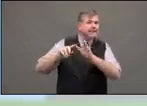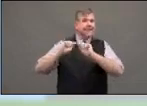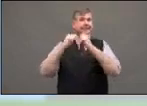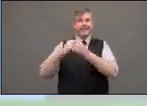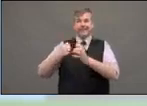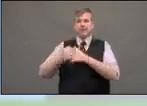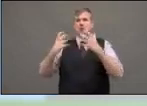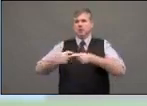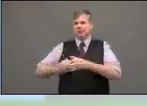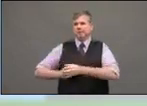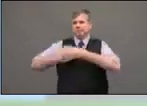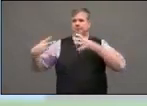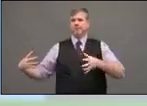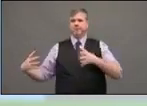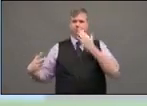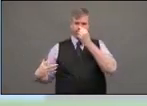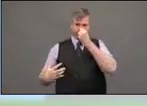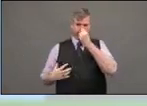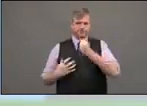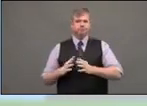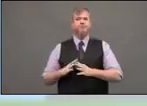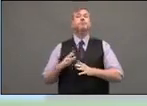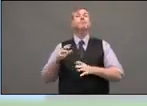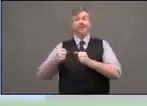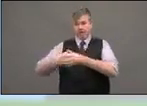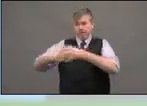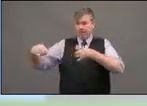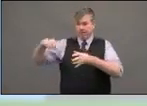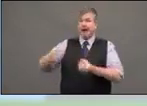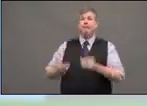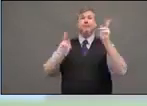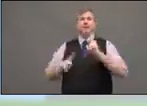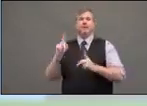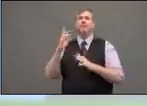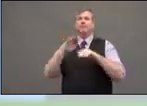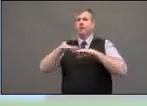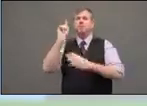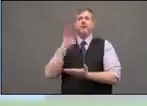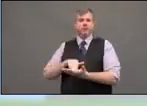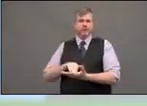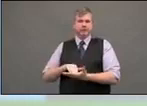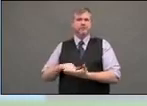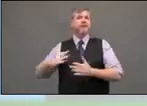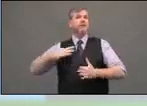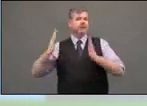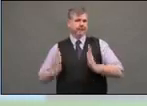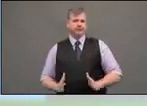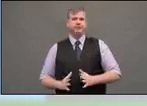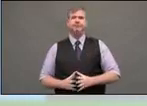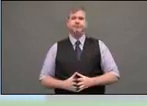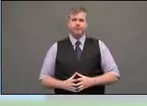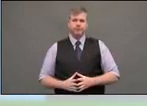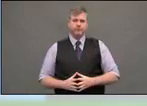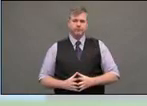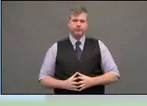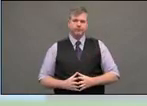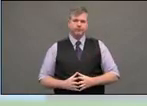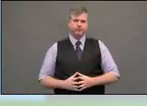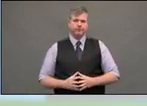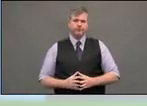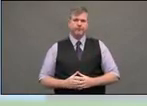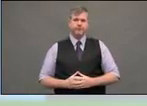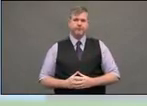don't currently need 1,000 individuals working on this right now because our case numbers continue to remain fairly steady. And the number